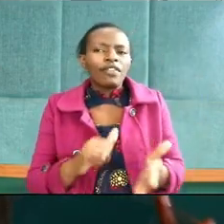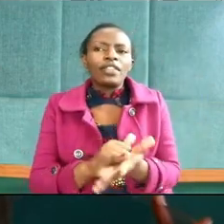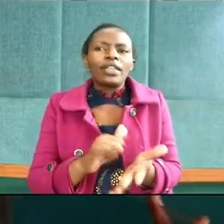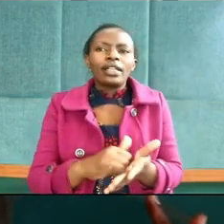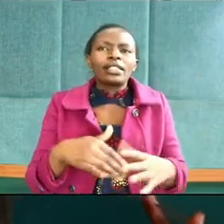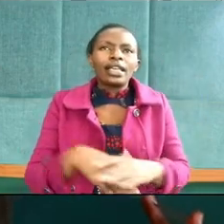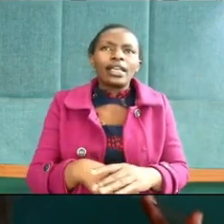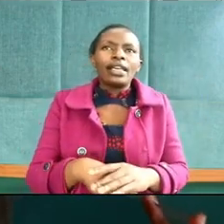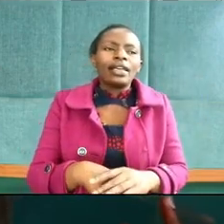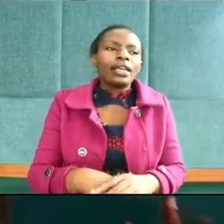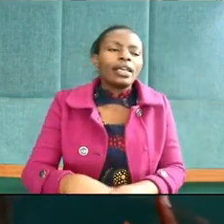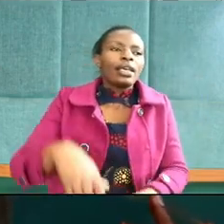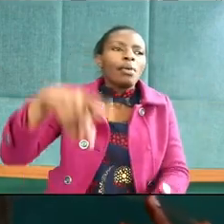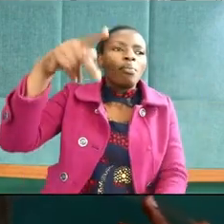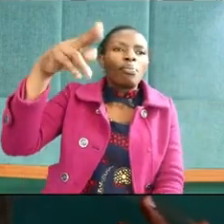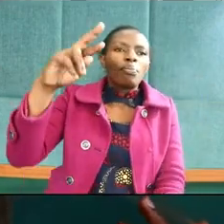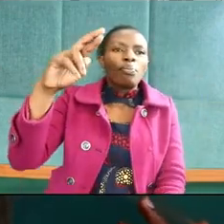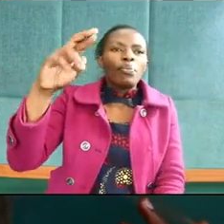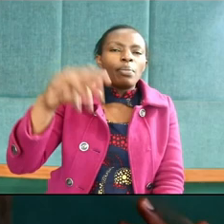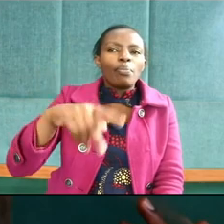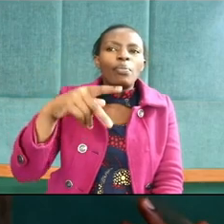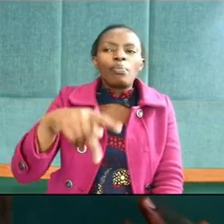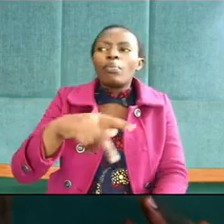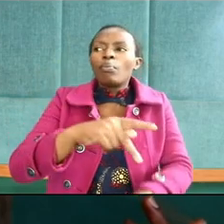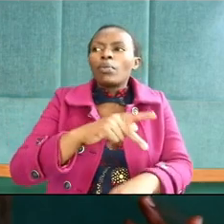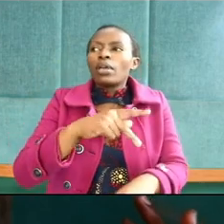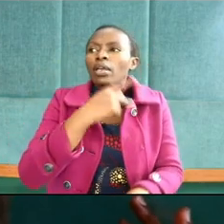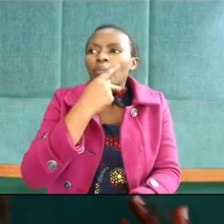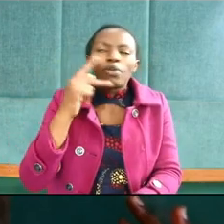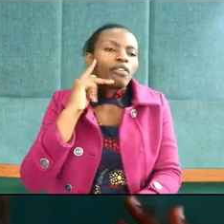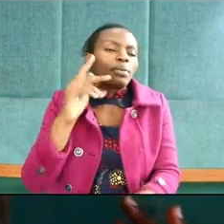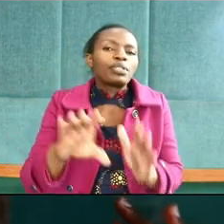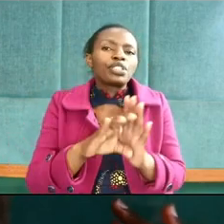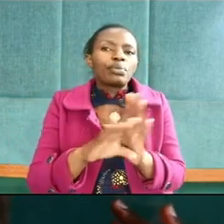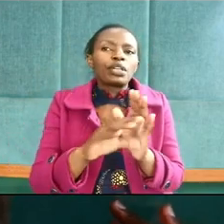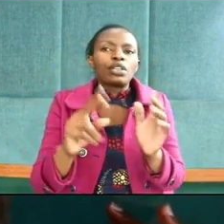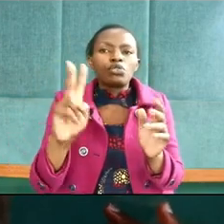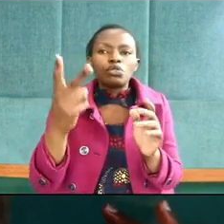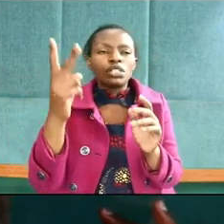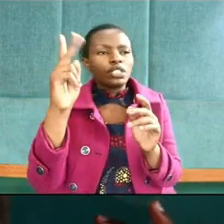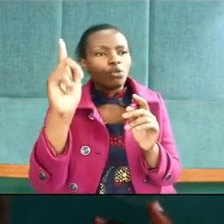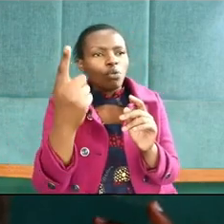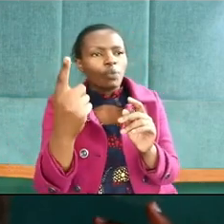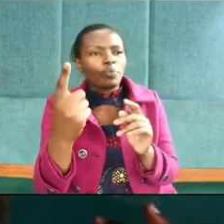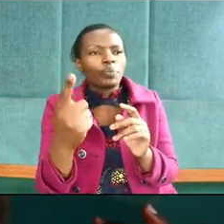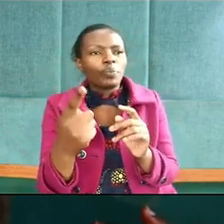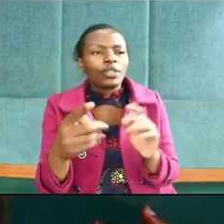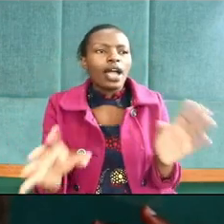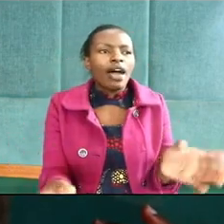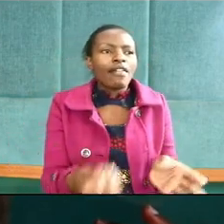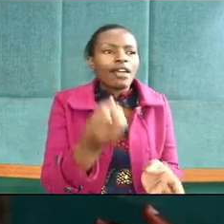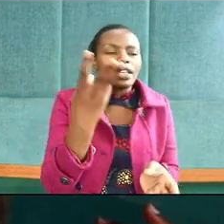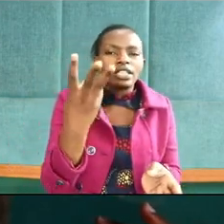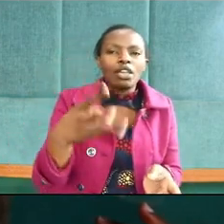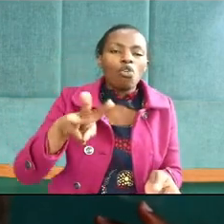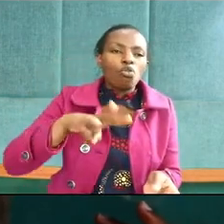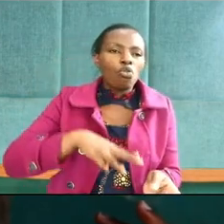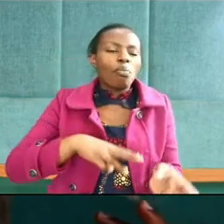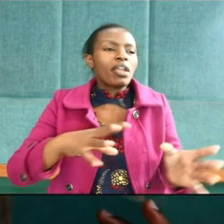in Proverbs chapter 31. Arise, woman, and be the champion of your